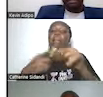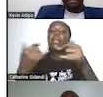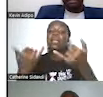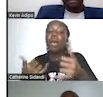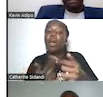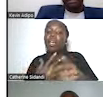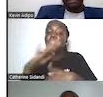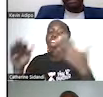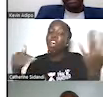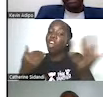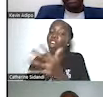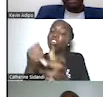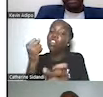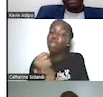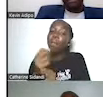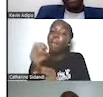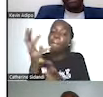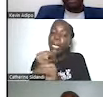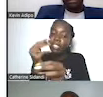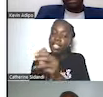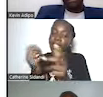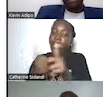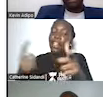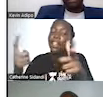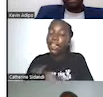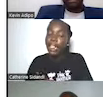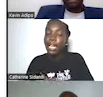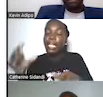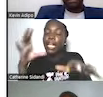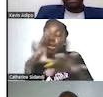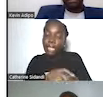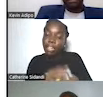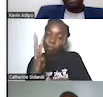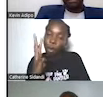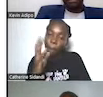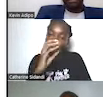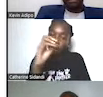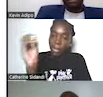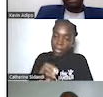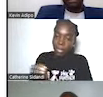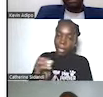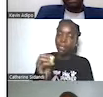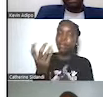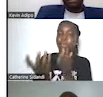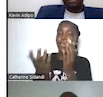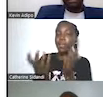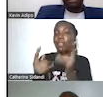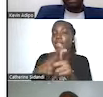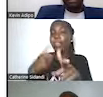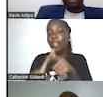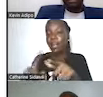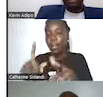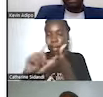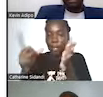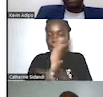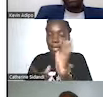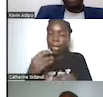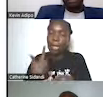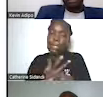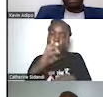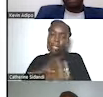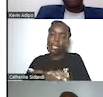metrics, yeah? So that if I get 4%, it's 4% and it's only mine. So I will not say, I will not give any value,